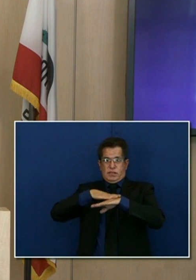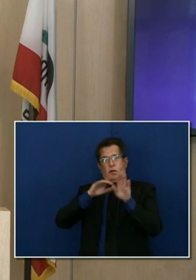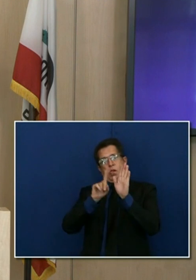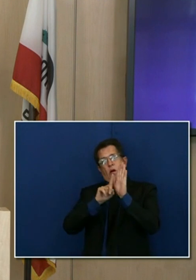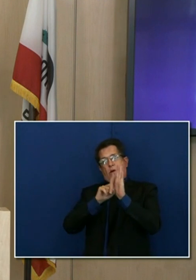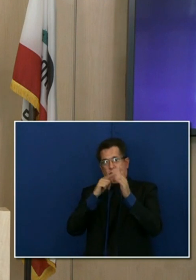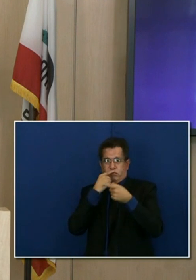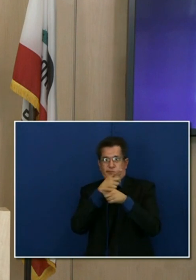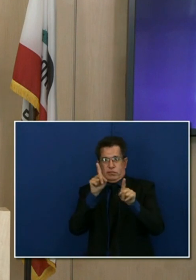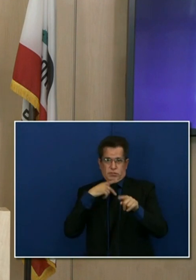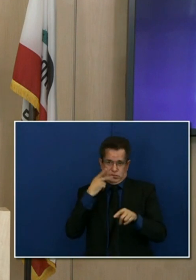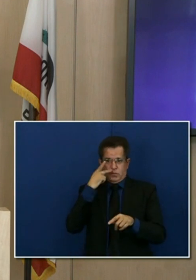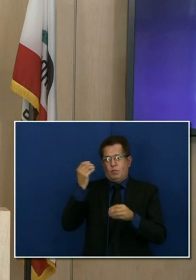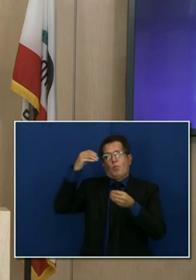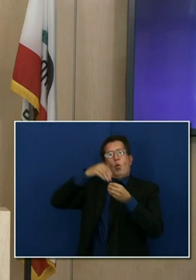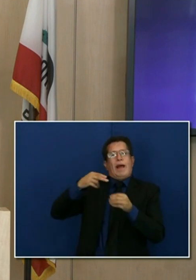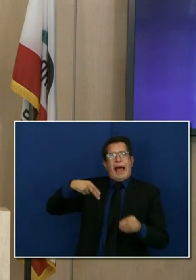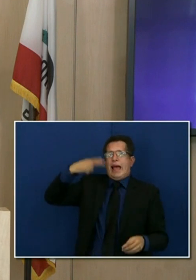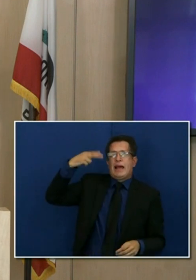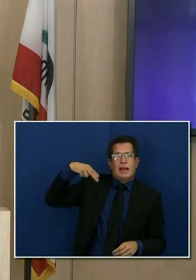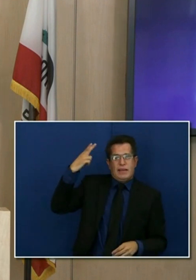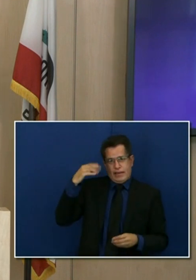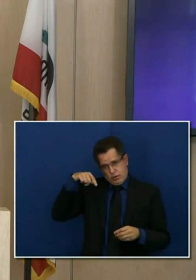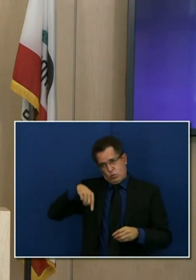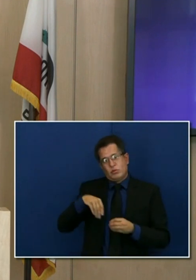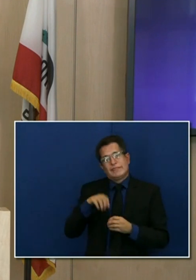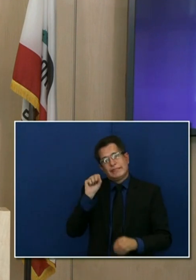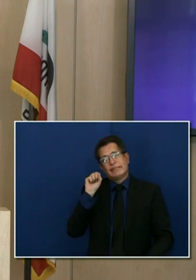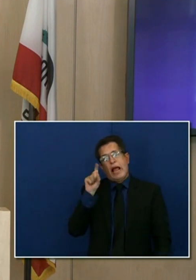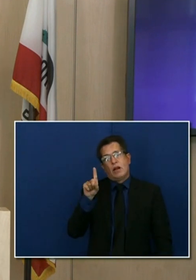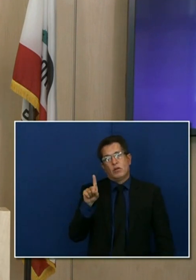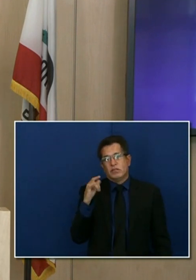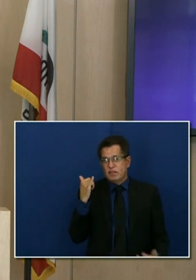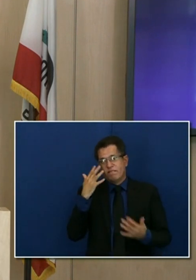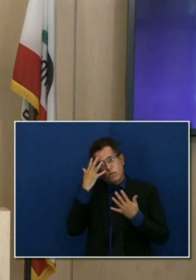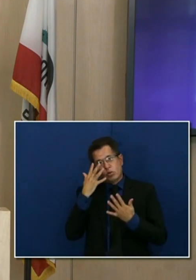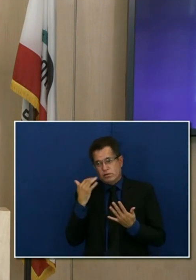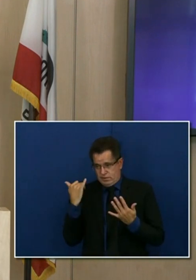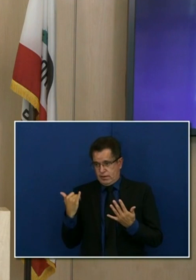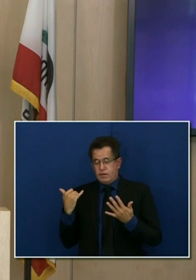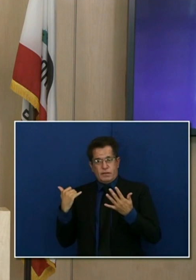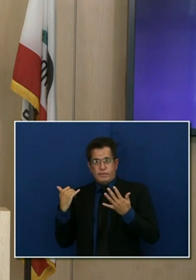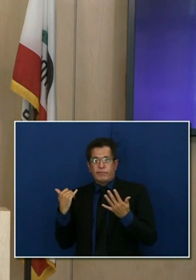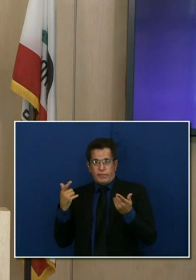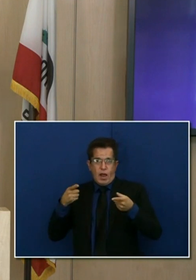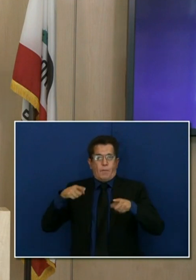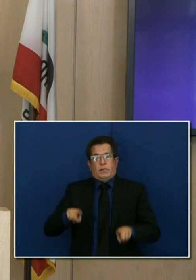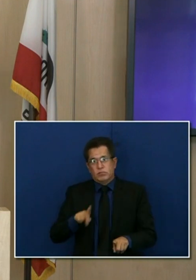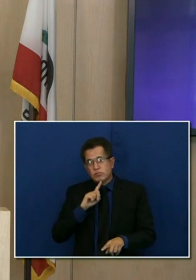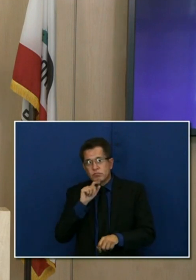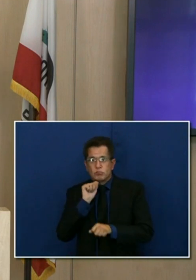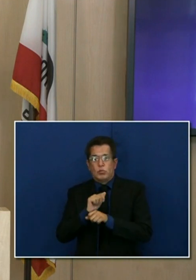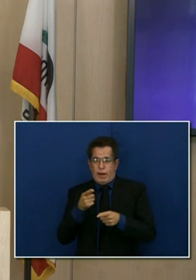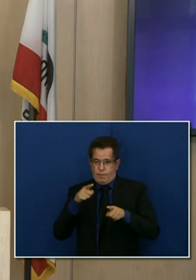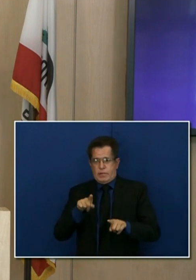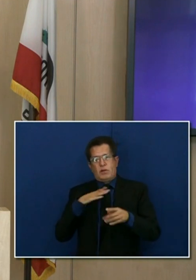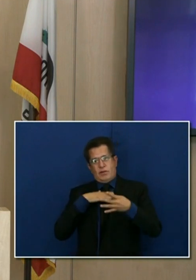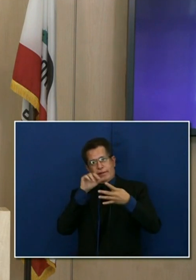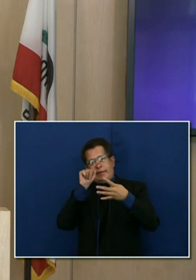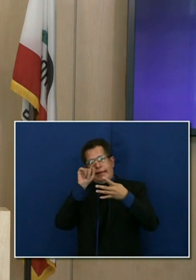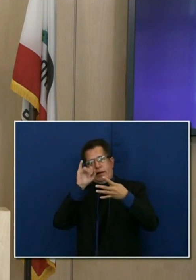seen throughout San Diego County. And unfortunately, that increase in cases has caught up with us as it relates to the